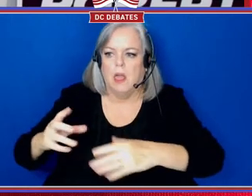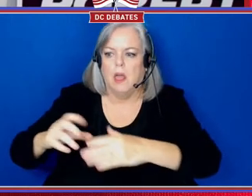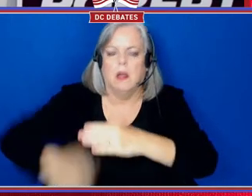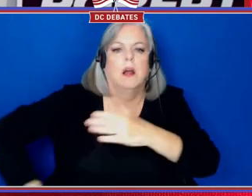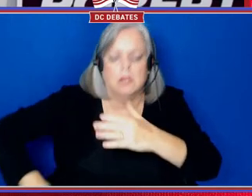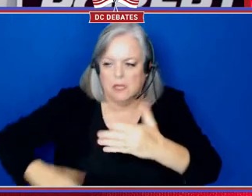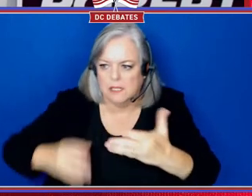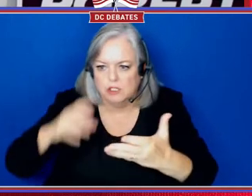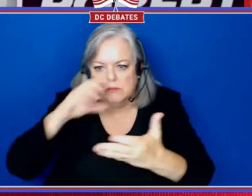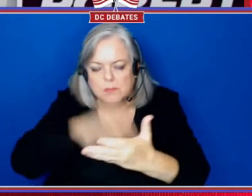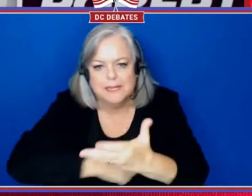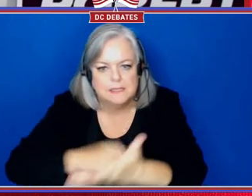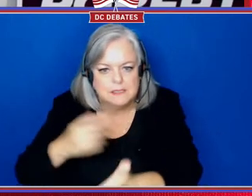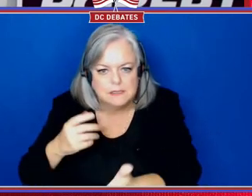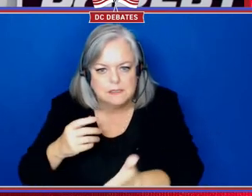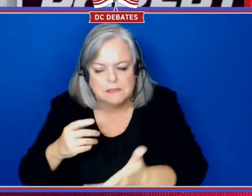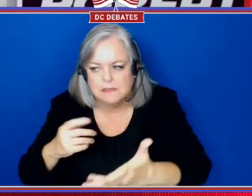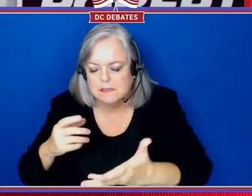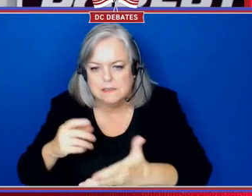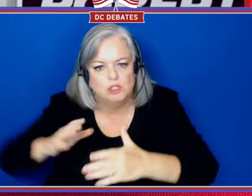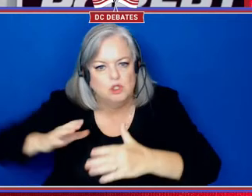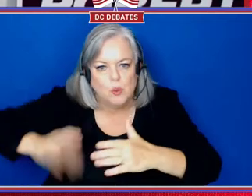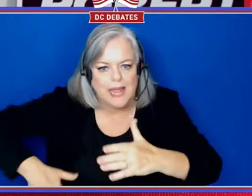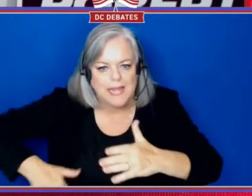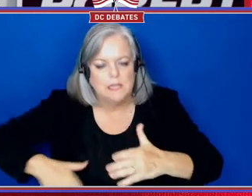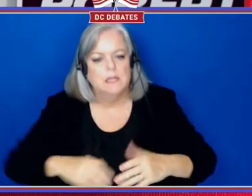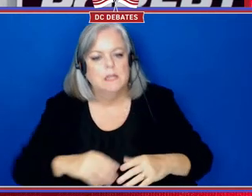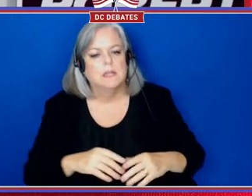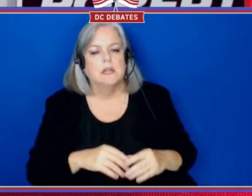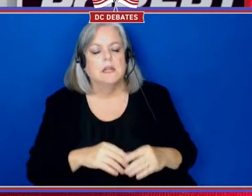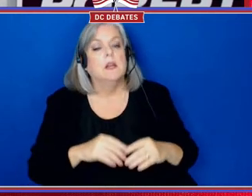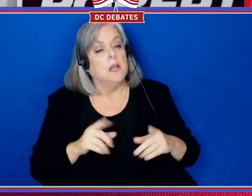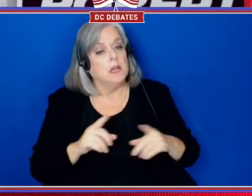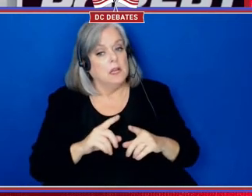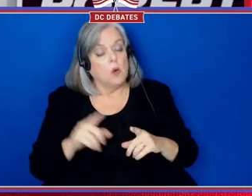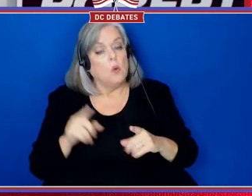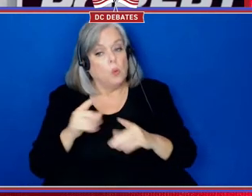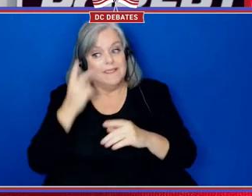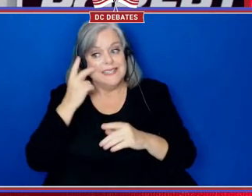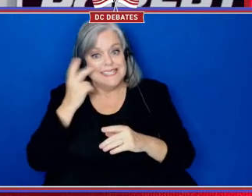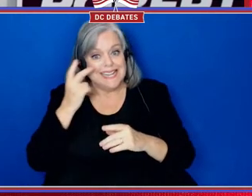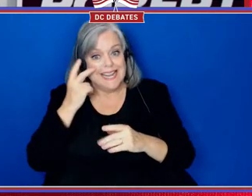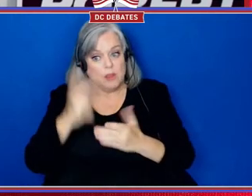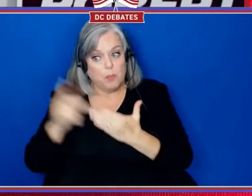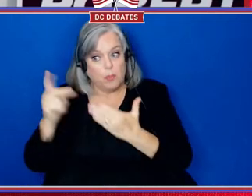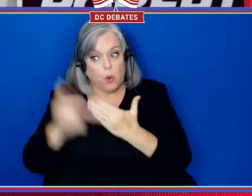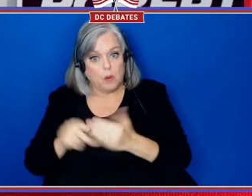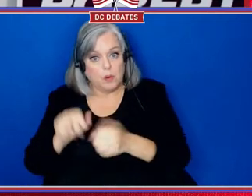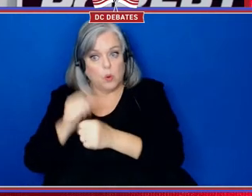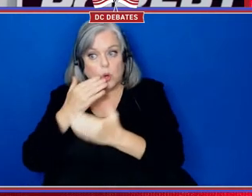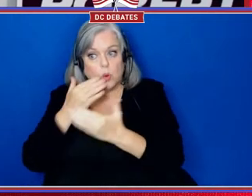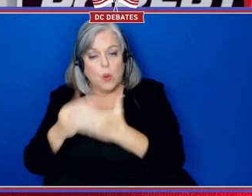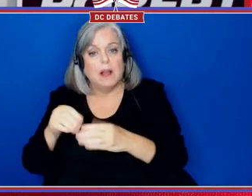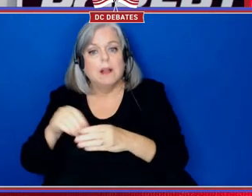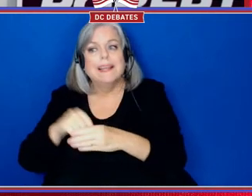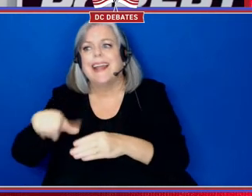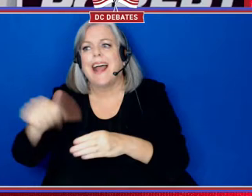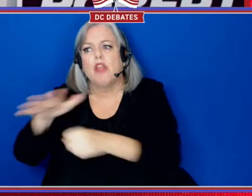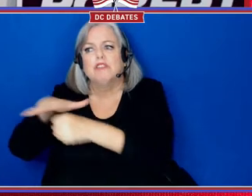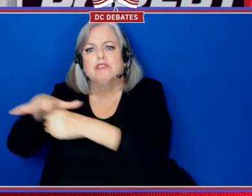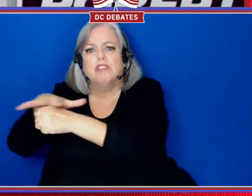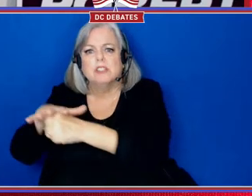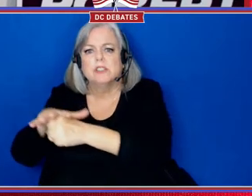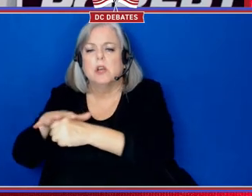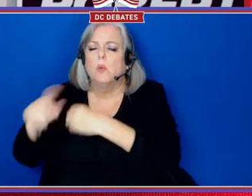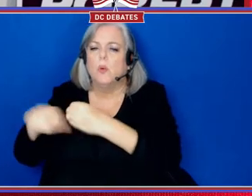interrupters. We have seen this program work phenomenally well in other jurisdictions where they had the full backing of the chief executives.